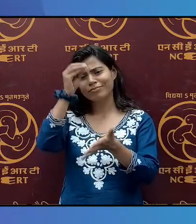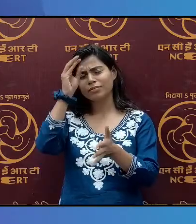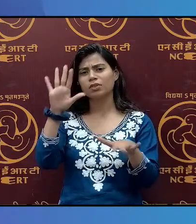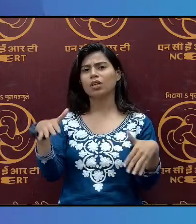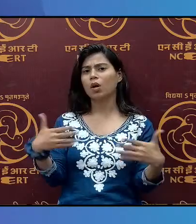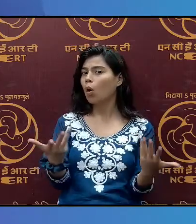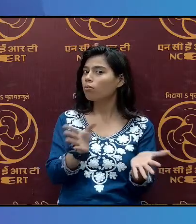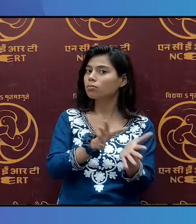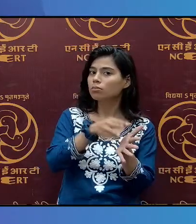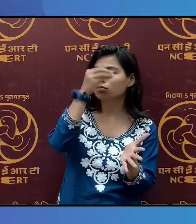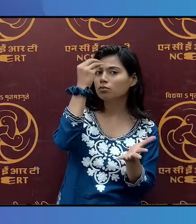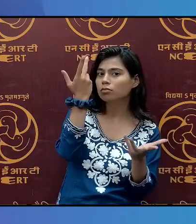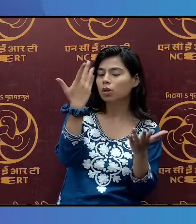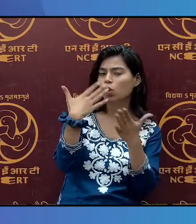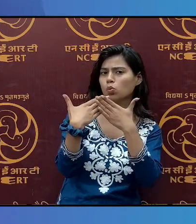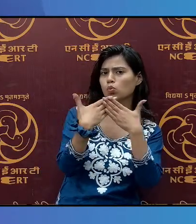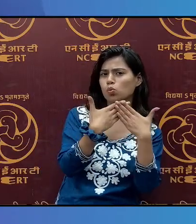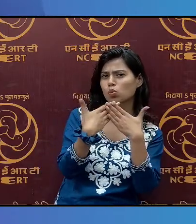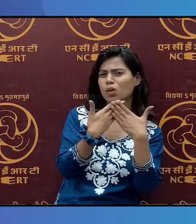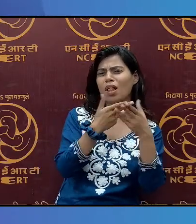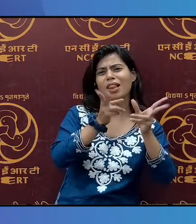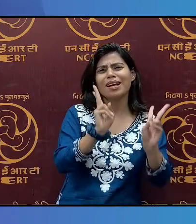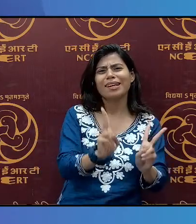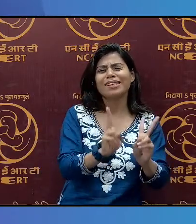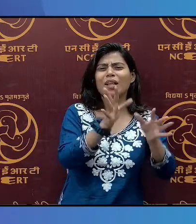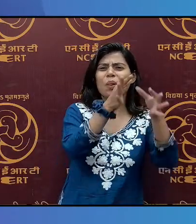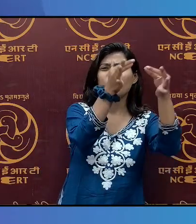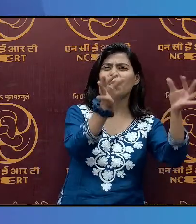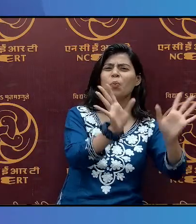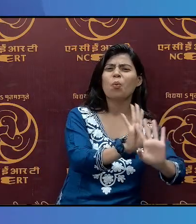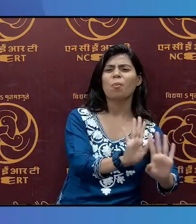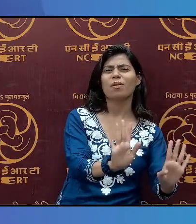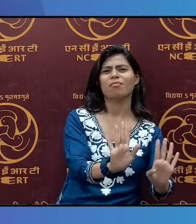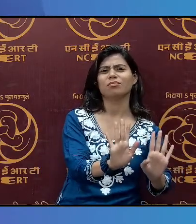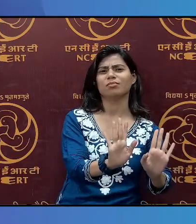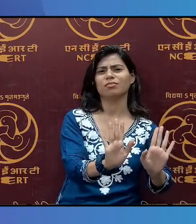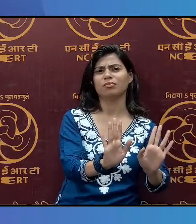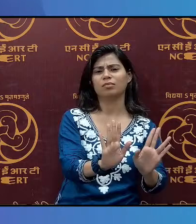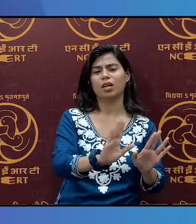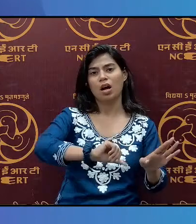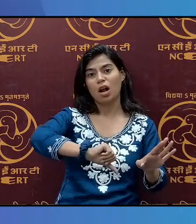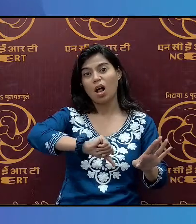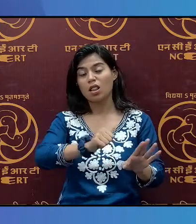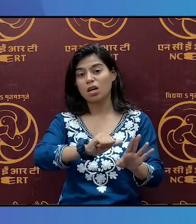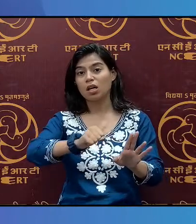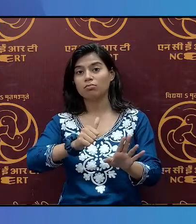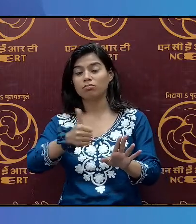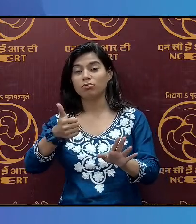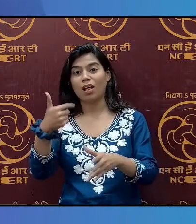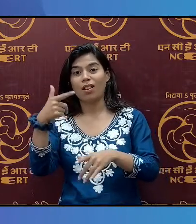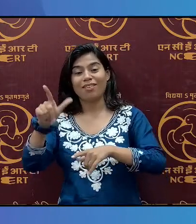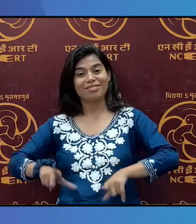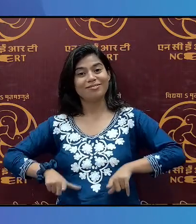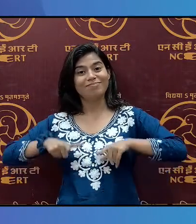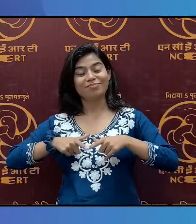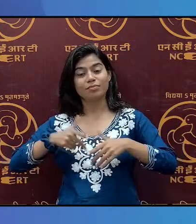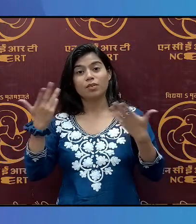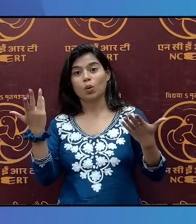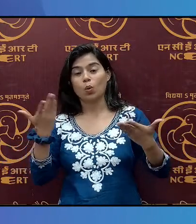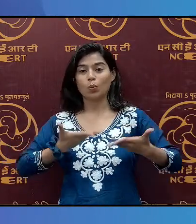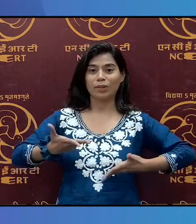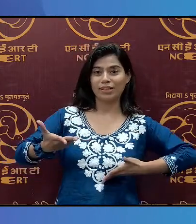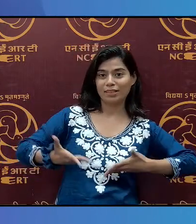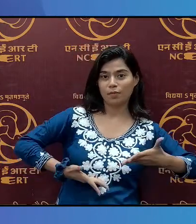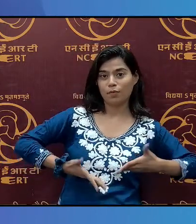we learn in school is only a formal learning that we do and trying to acquire the core disciplinary